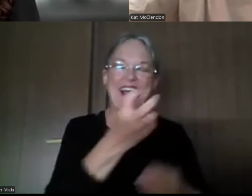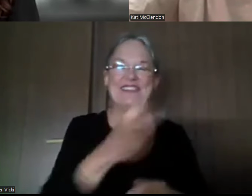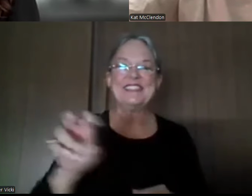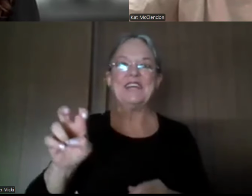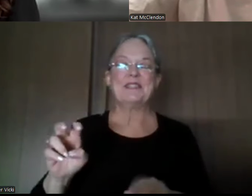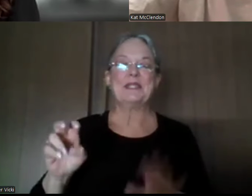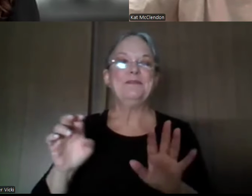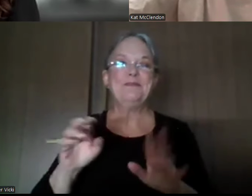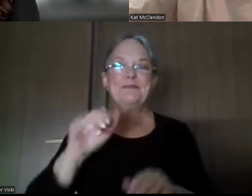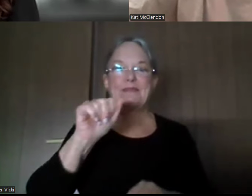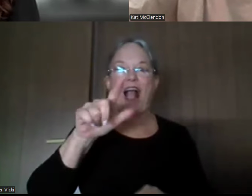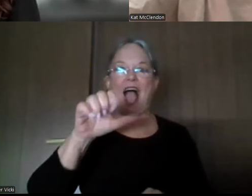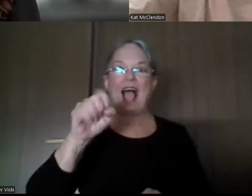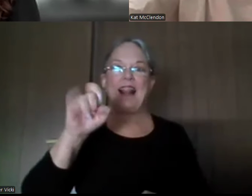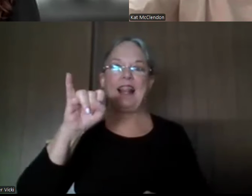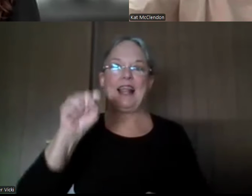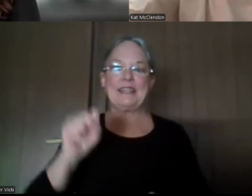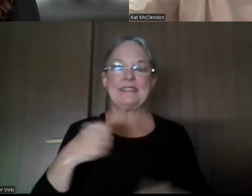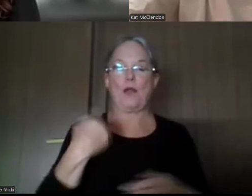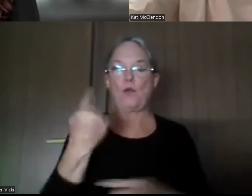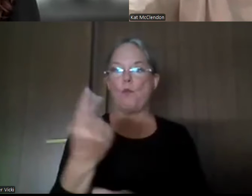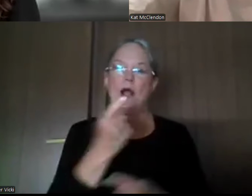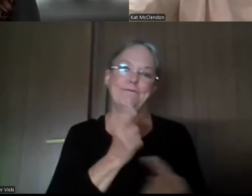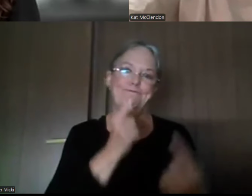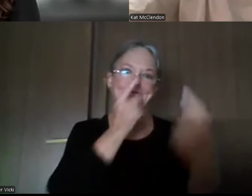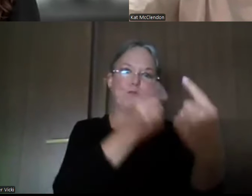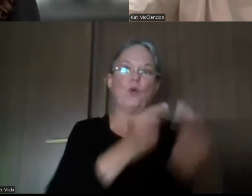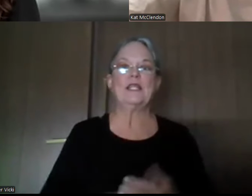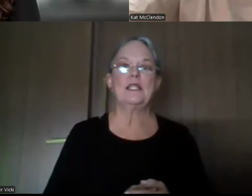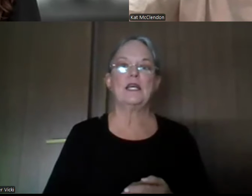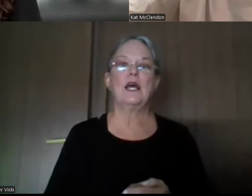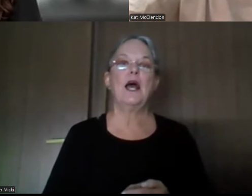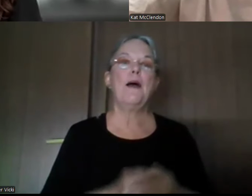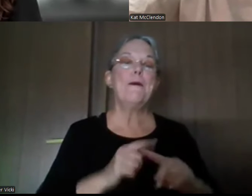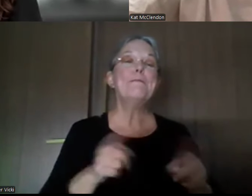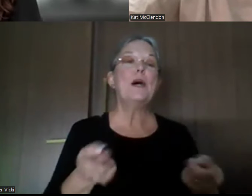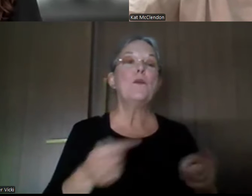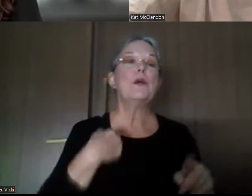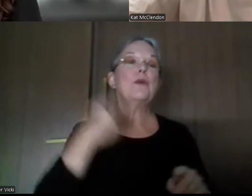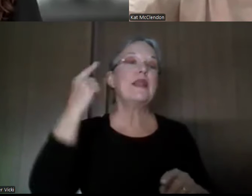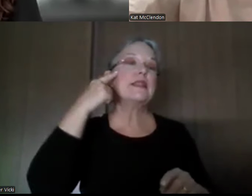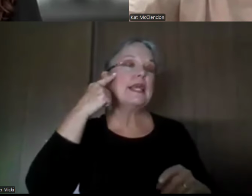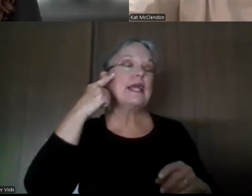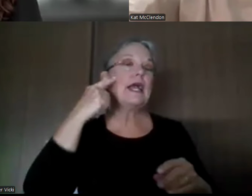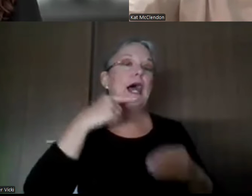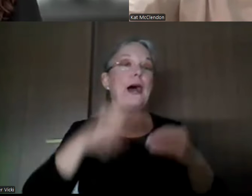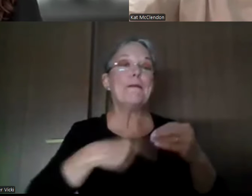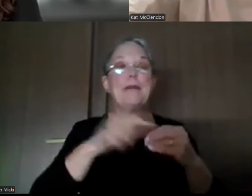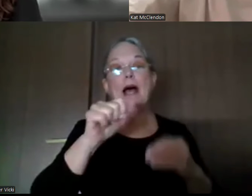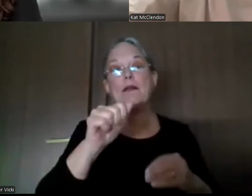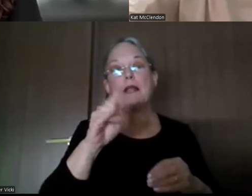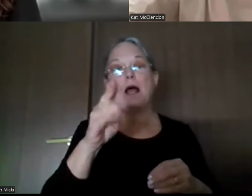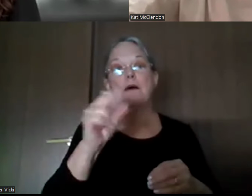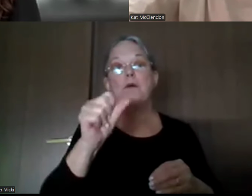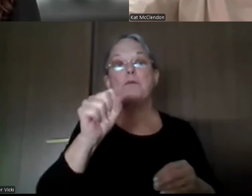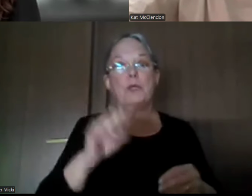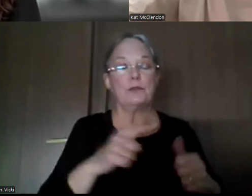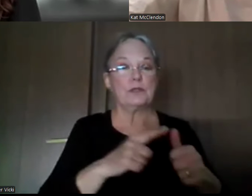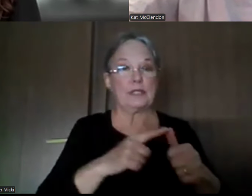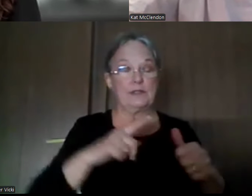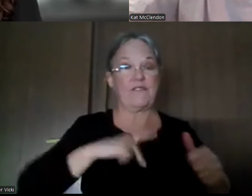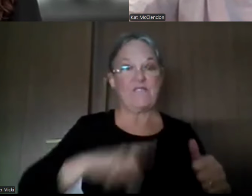really had one point of direction that she was going. But when we think about the abuse types, like physical, and I could ask